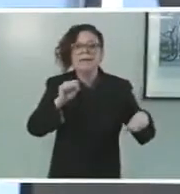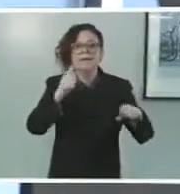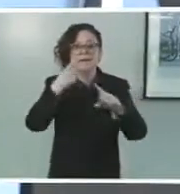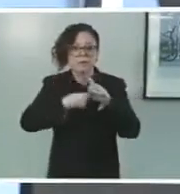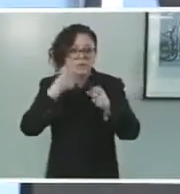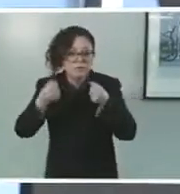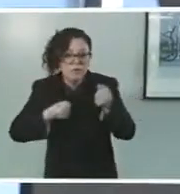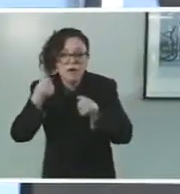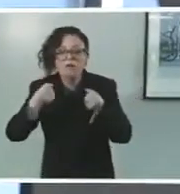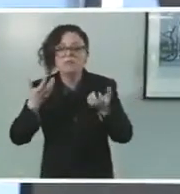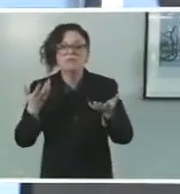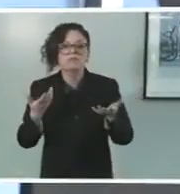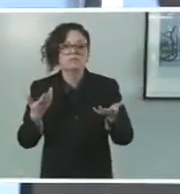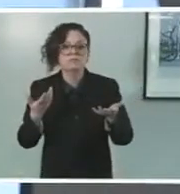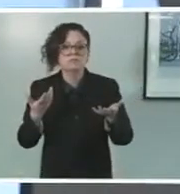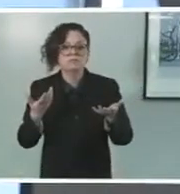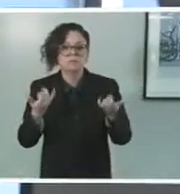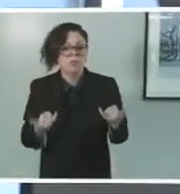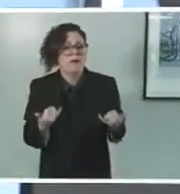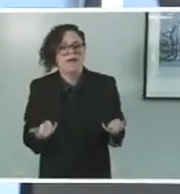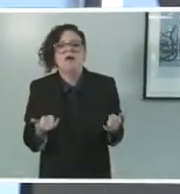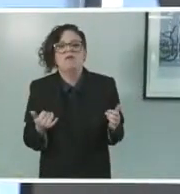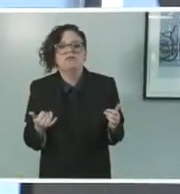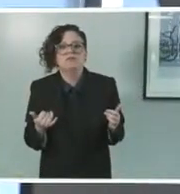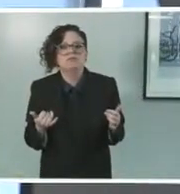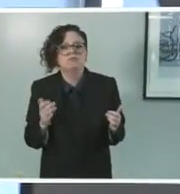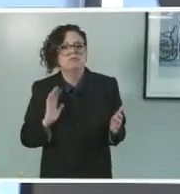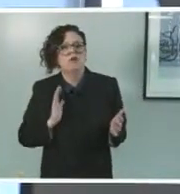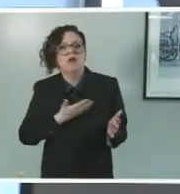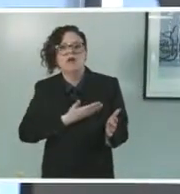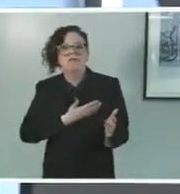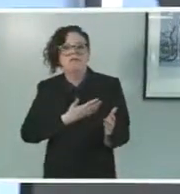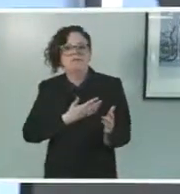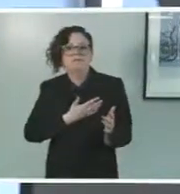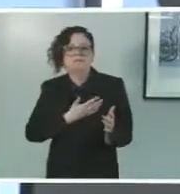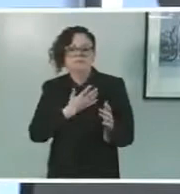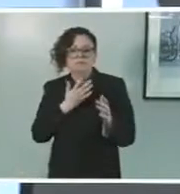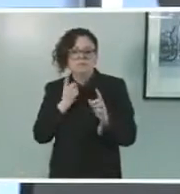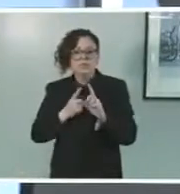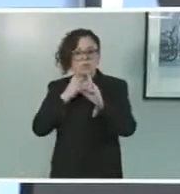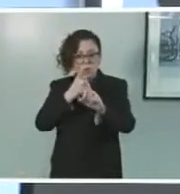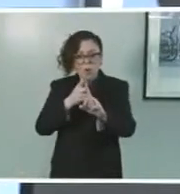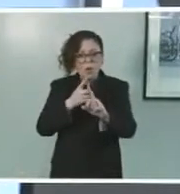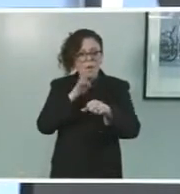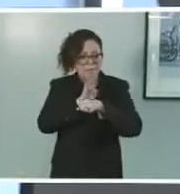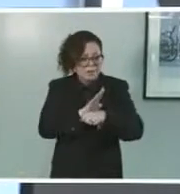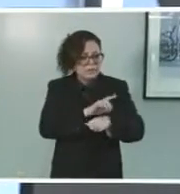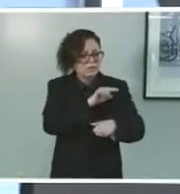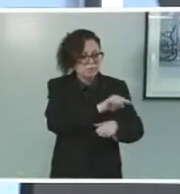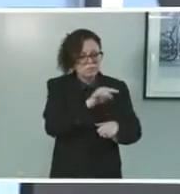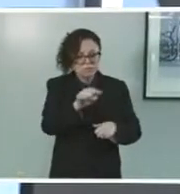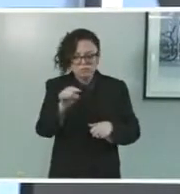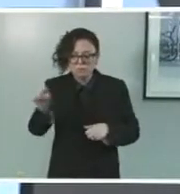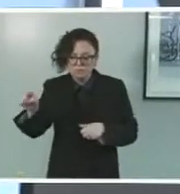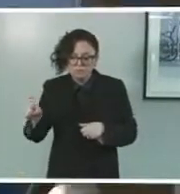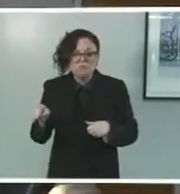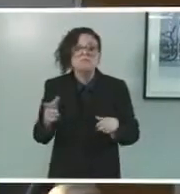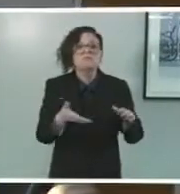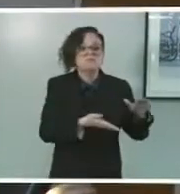now, we're not trying to, our default is to keep those businesses operating that support a